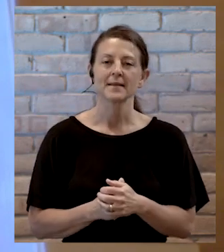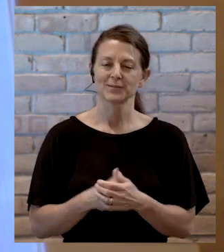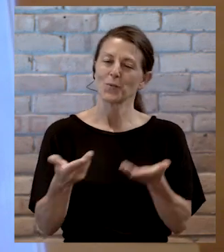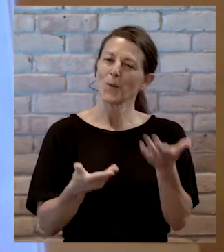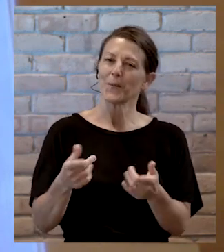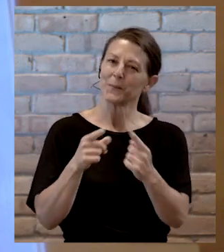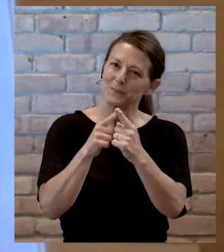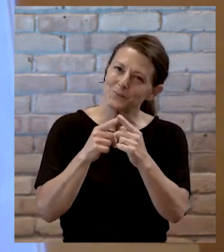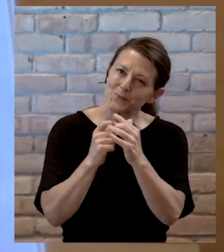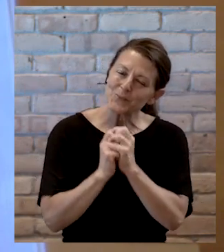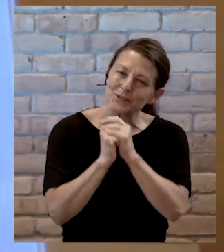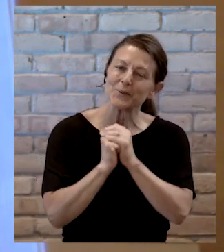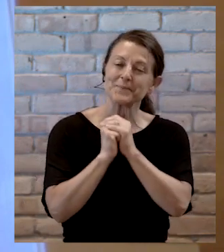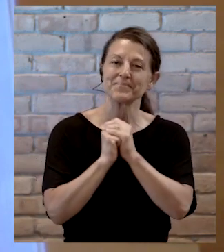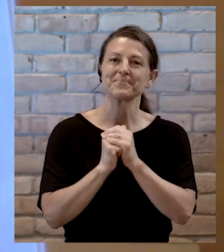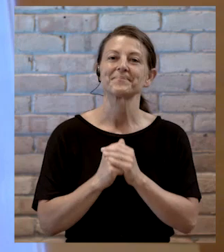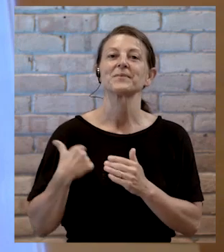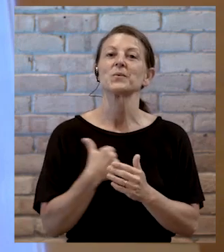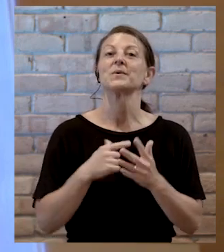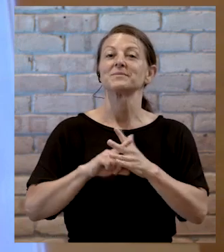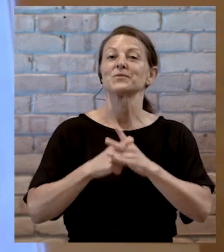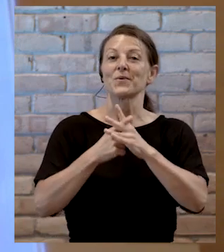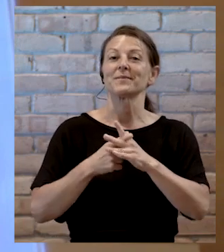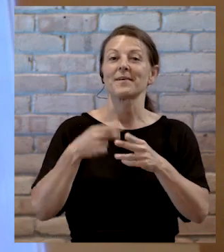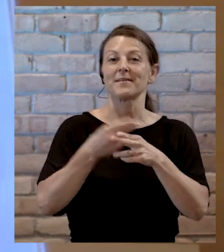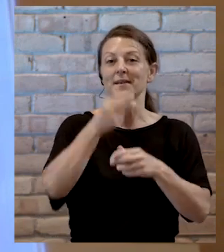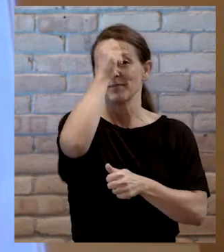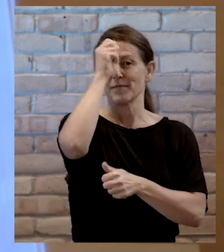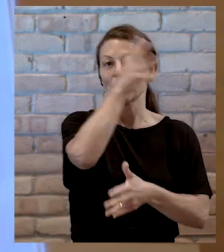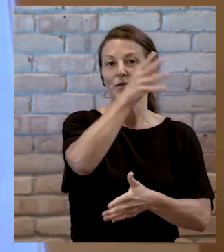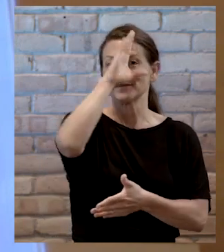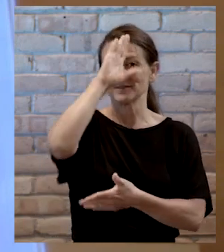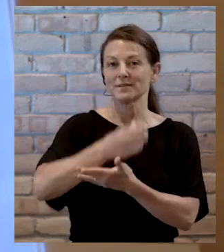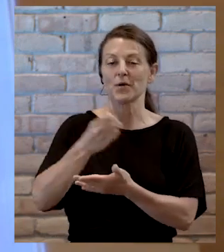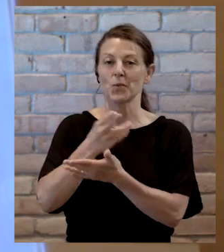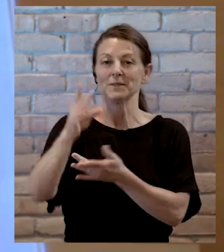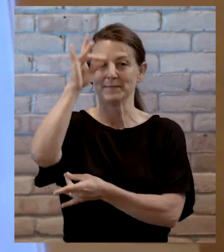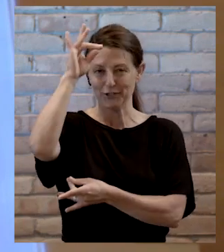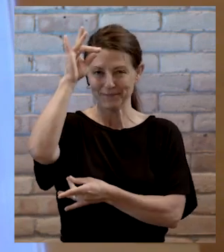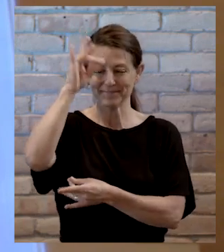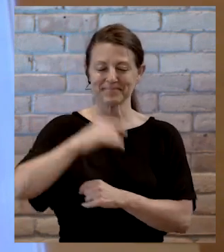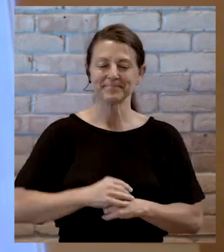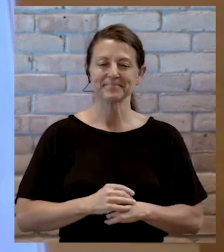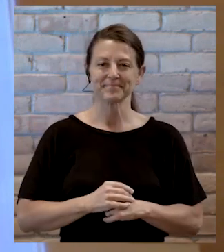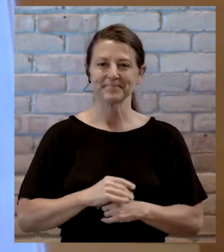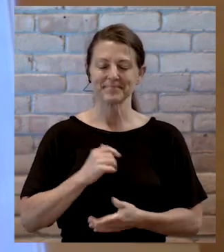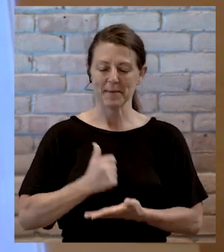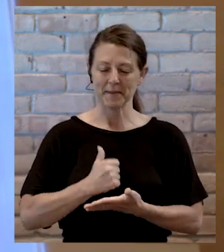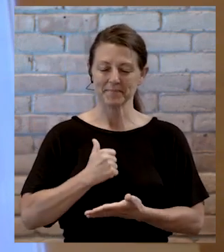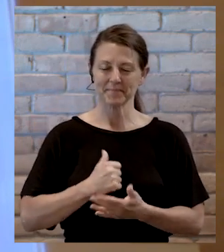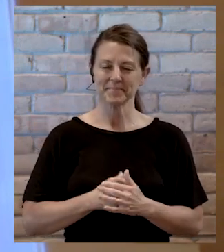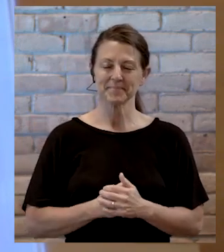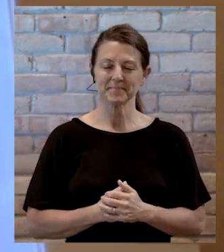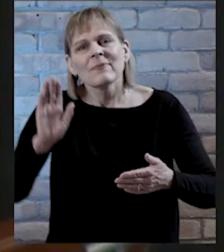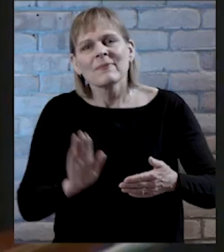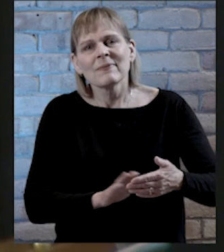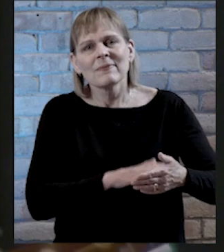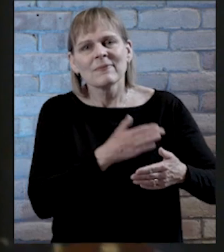worship. We make our beginning in the name of the Father and the Son and the Holy Spirit. Amen.